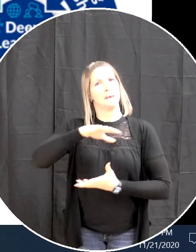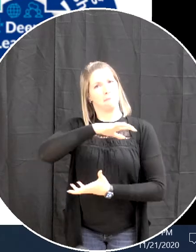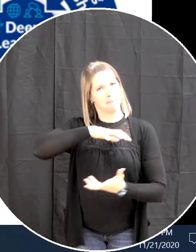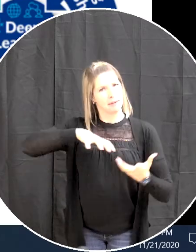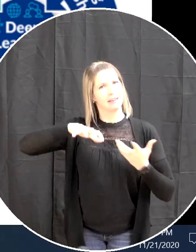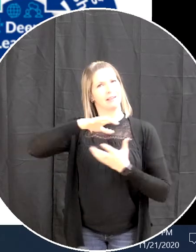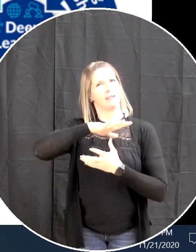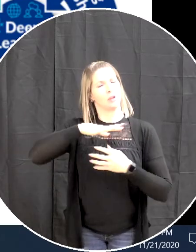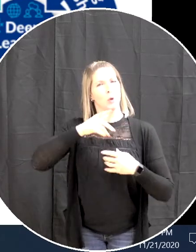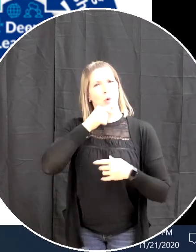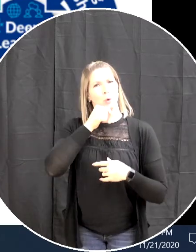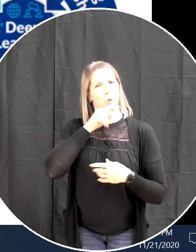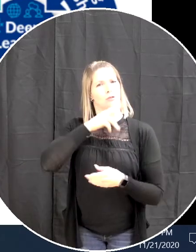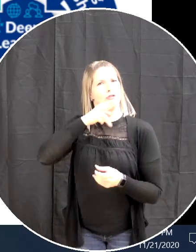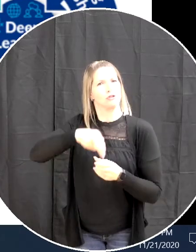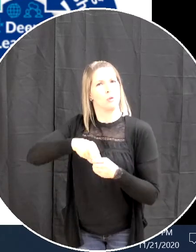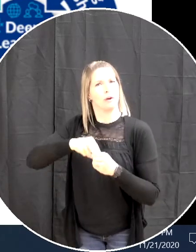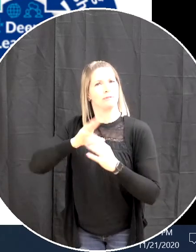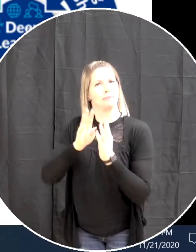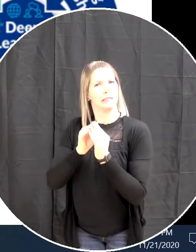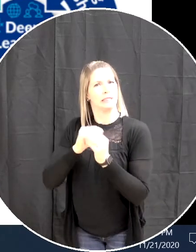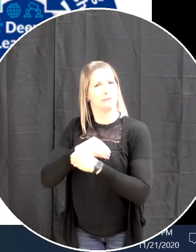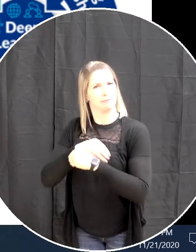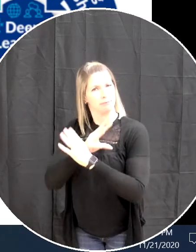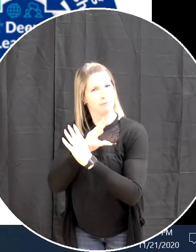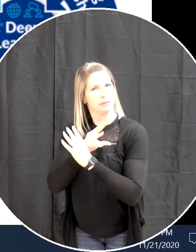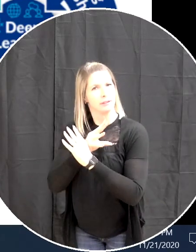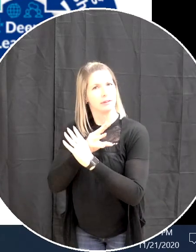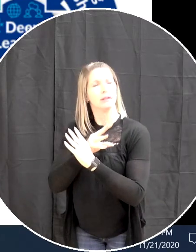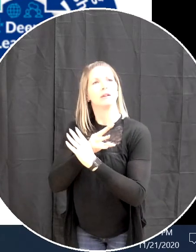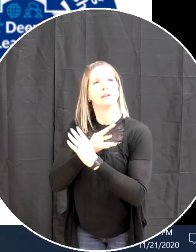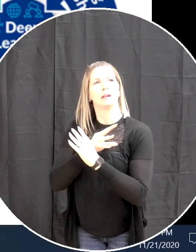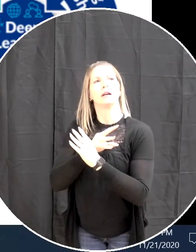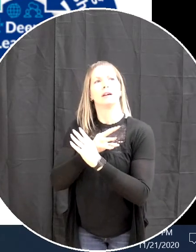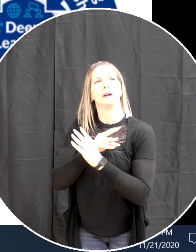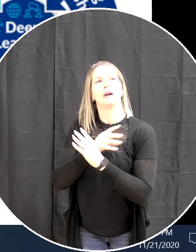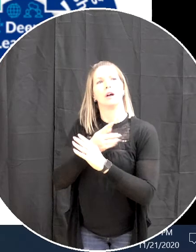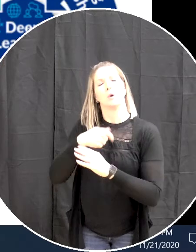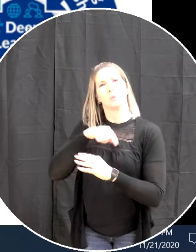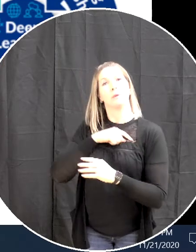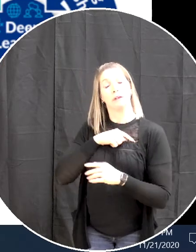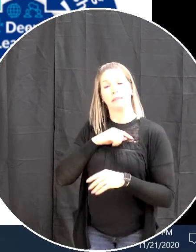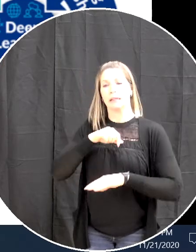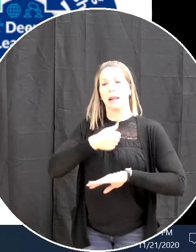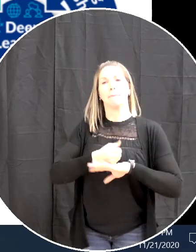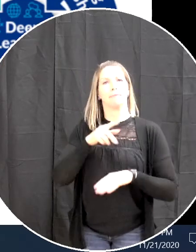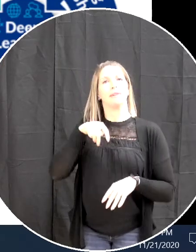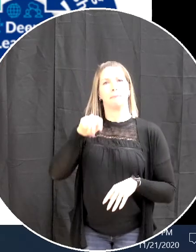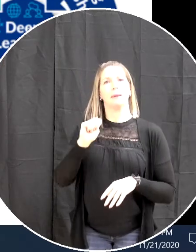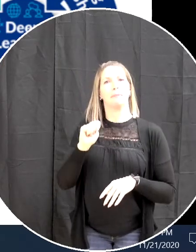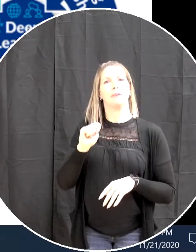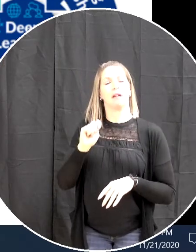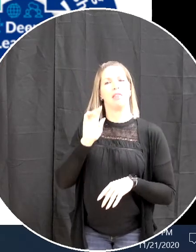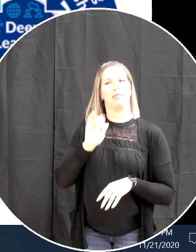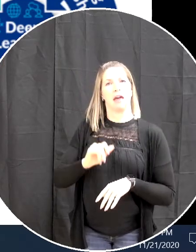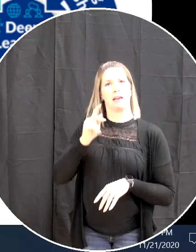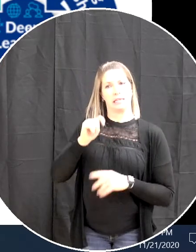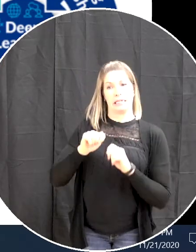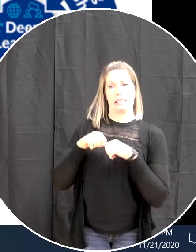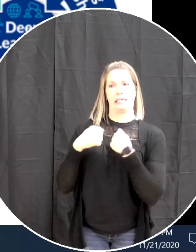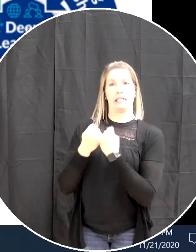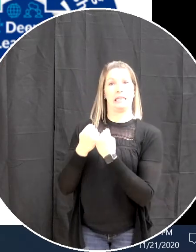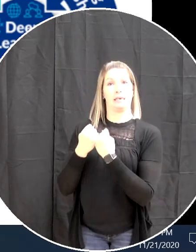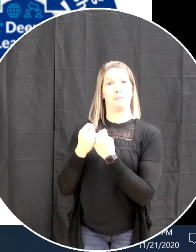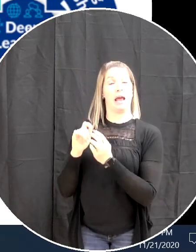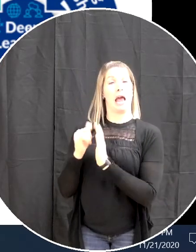9th to 14th, we held virtual sessions with the new Pedagogies for Deep Learning team. They were coming in from